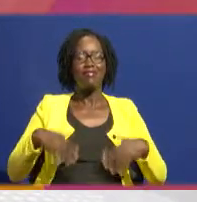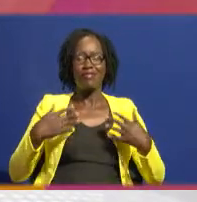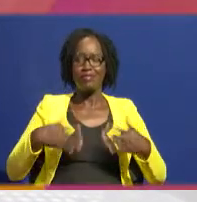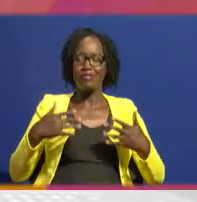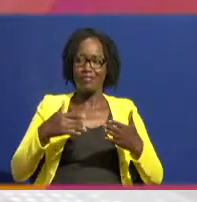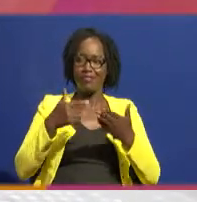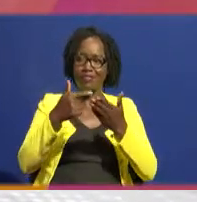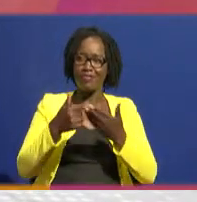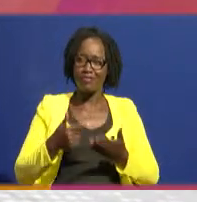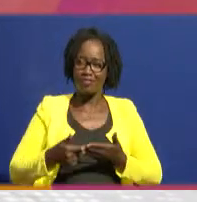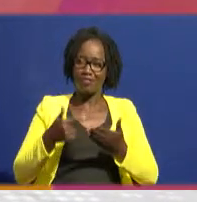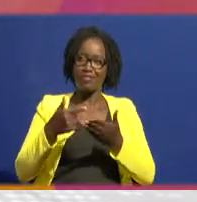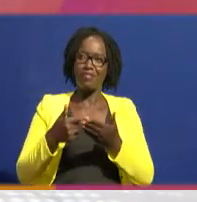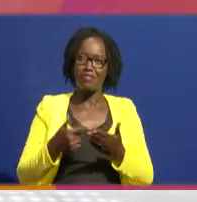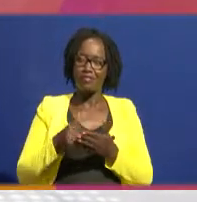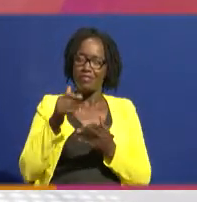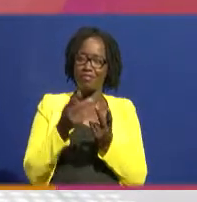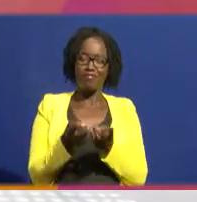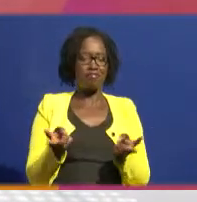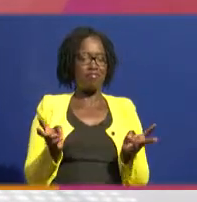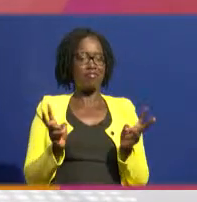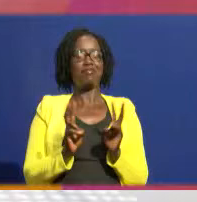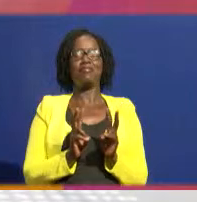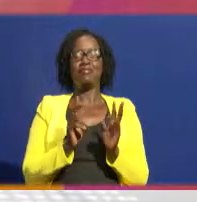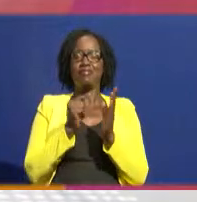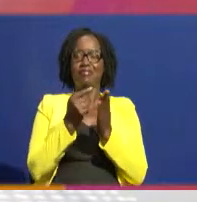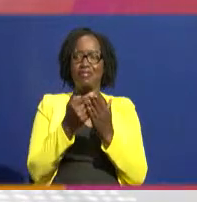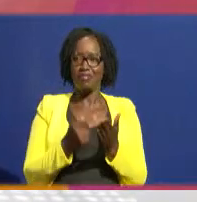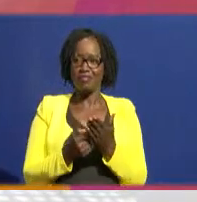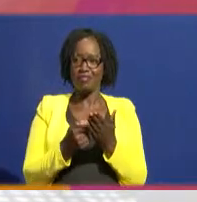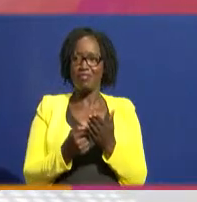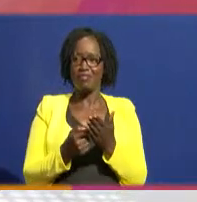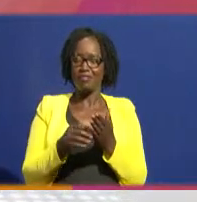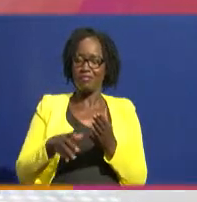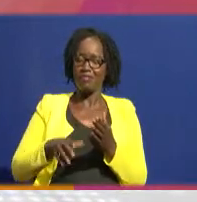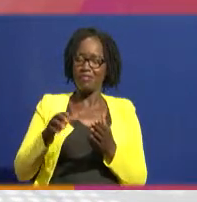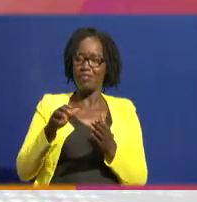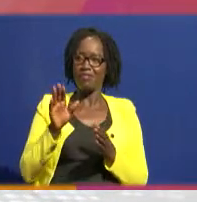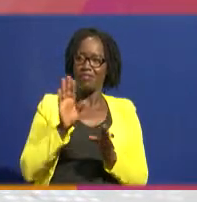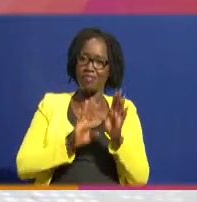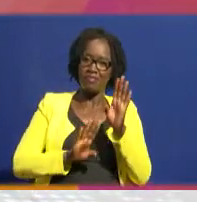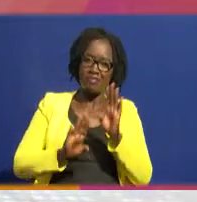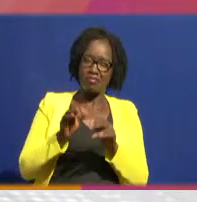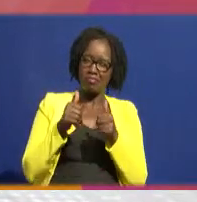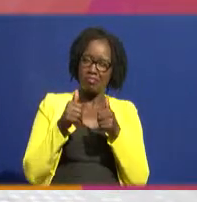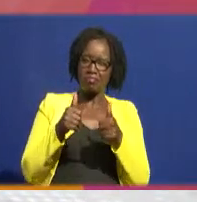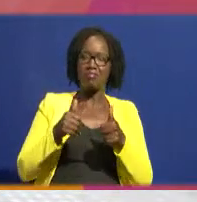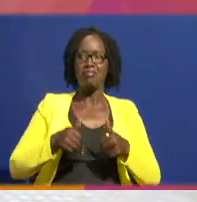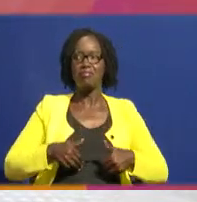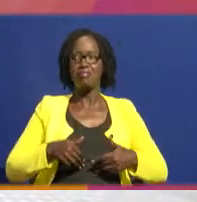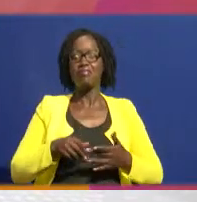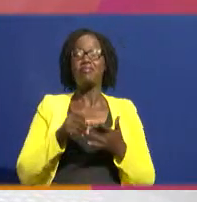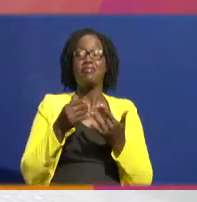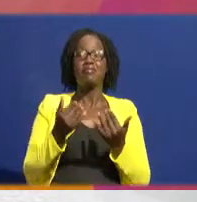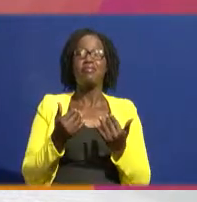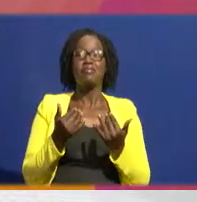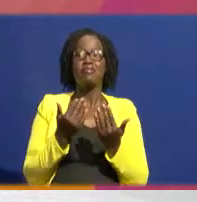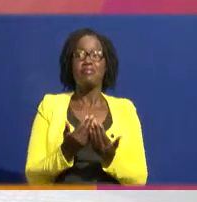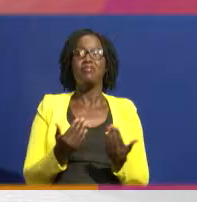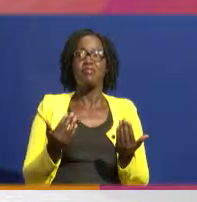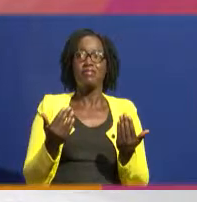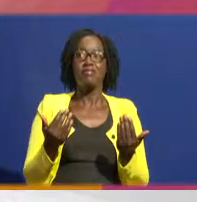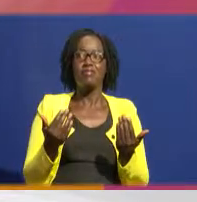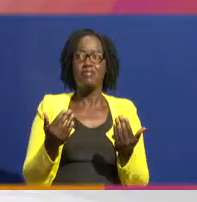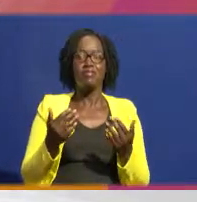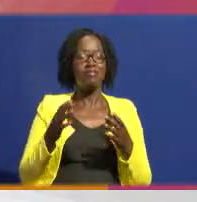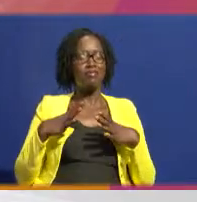and lively panel. We were looking at raising up morally upright youth, and especially now that our kids are coming